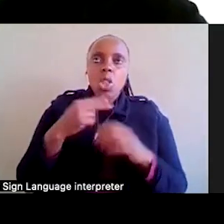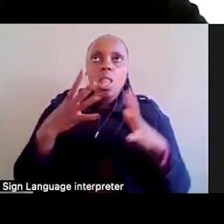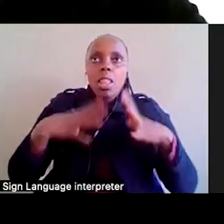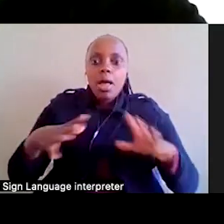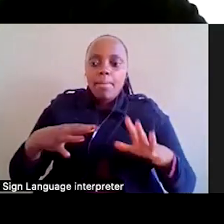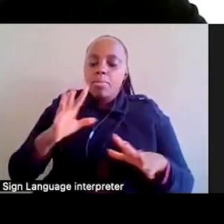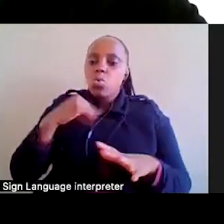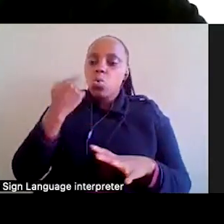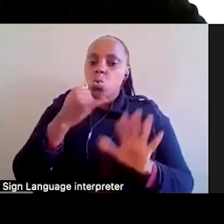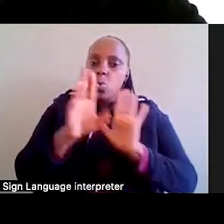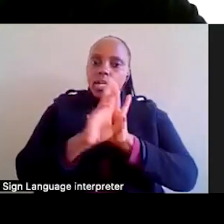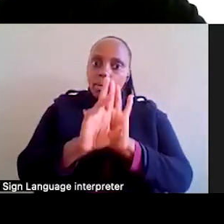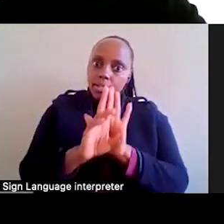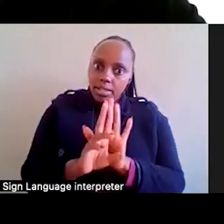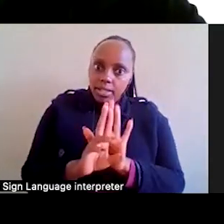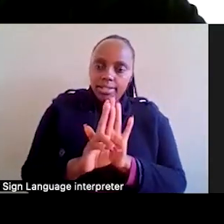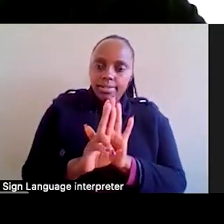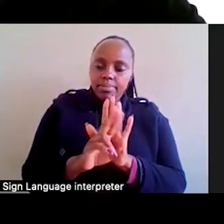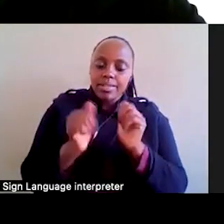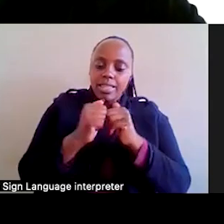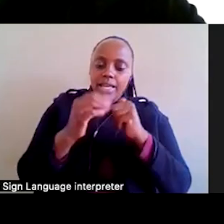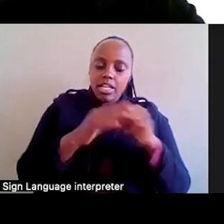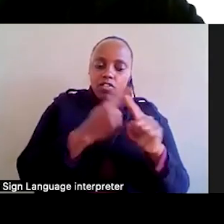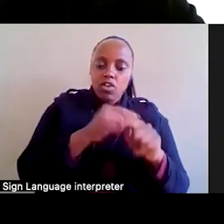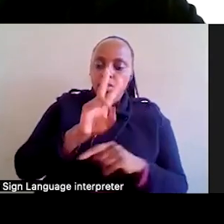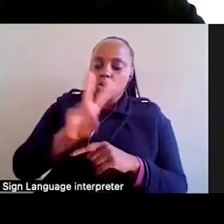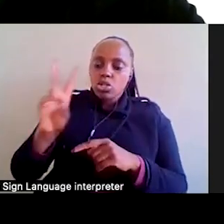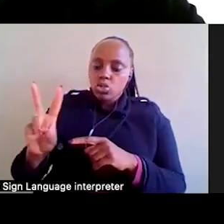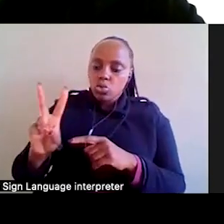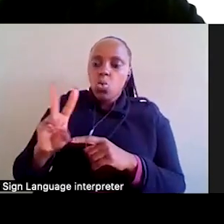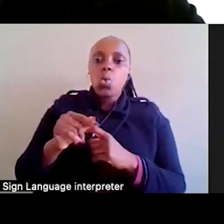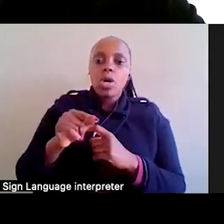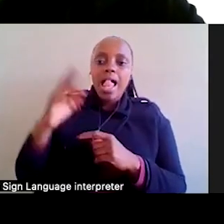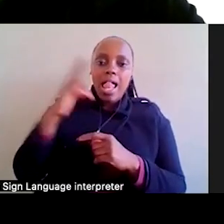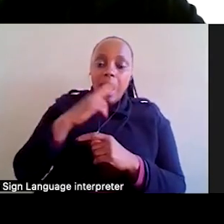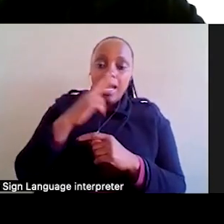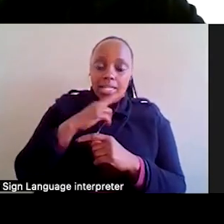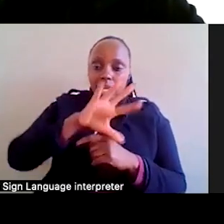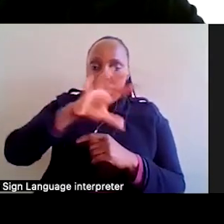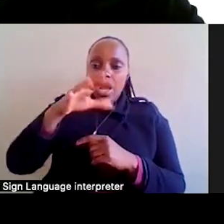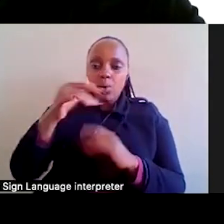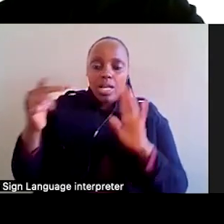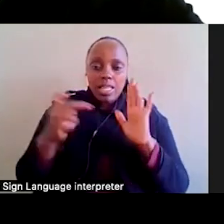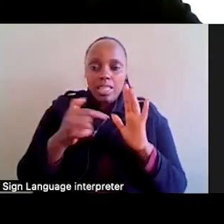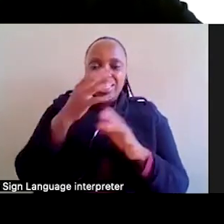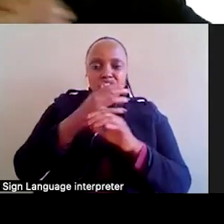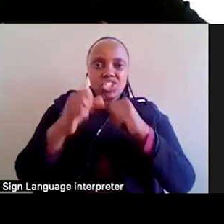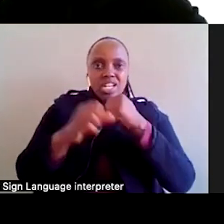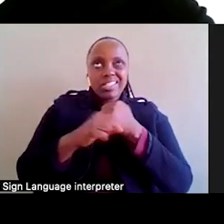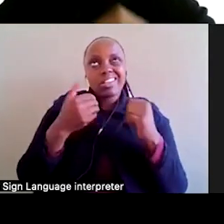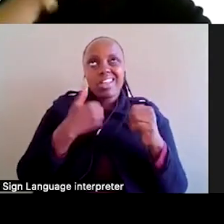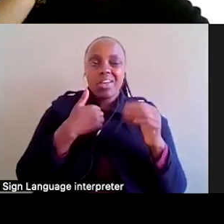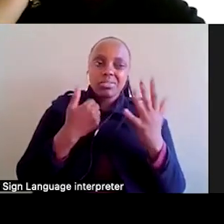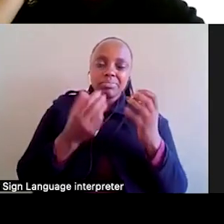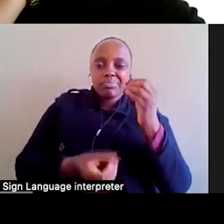are representing 19 of the 22 hotspot counties. And of course, these structures have been